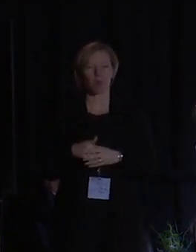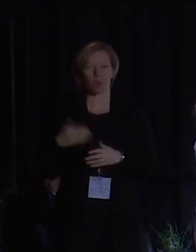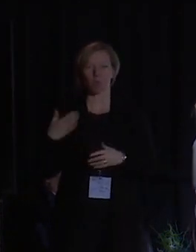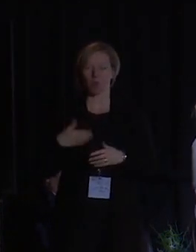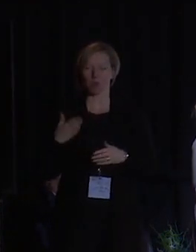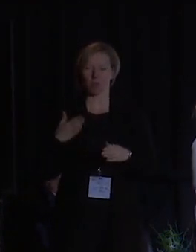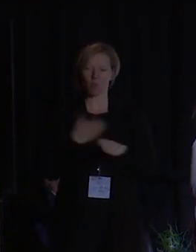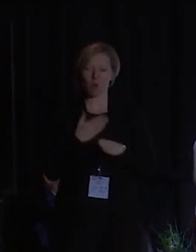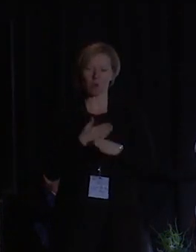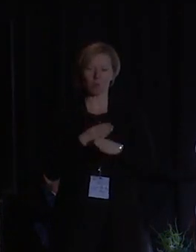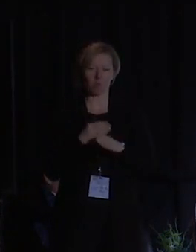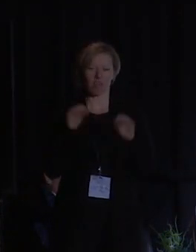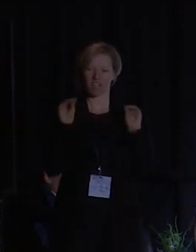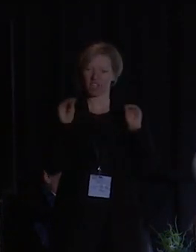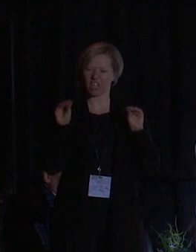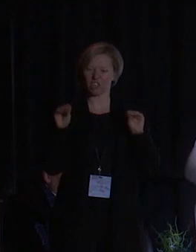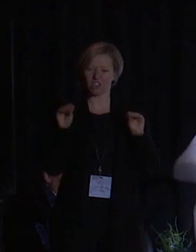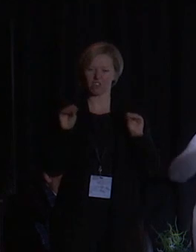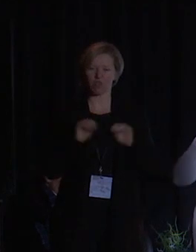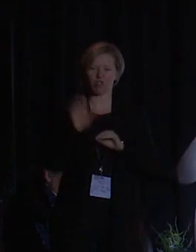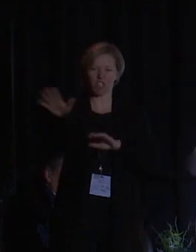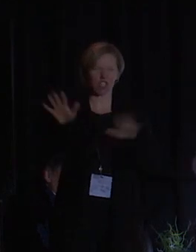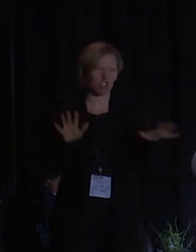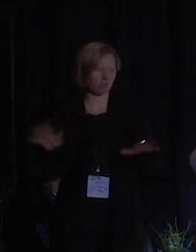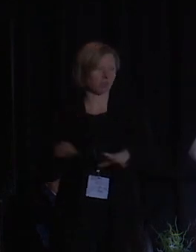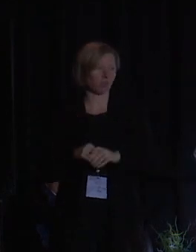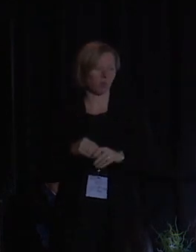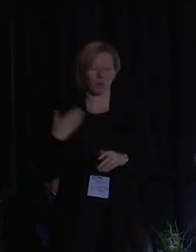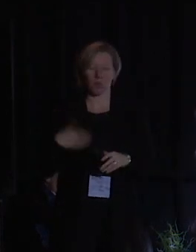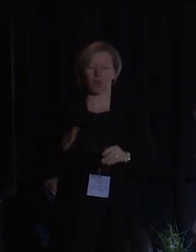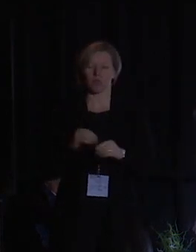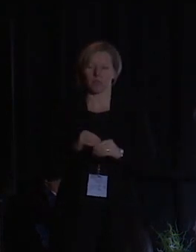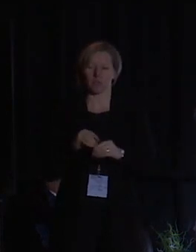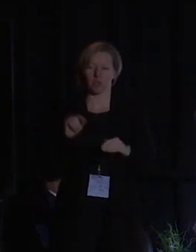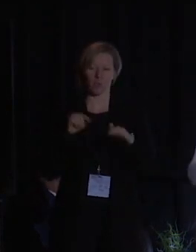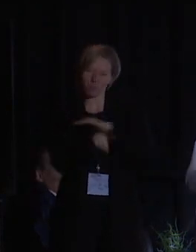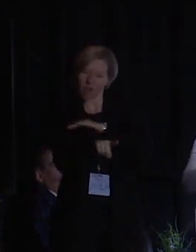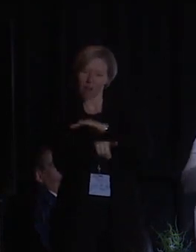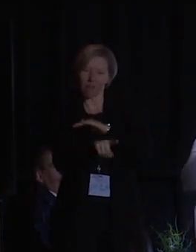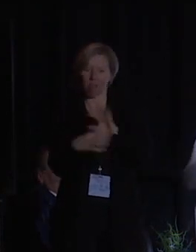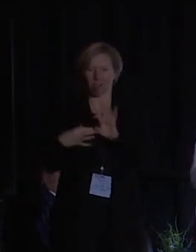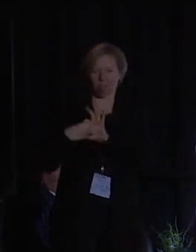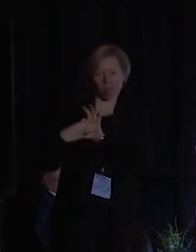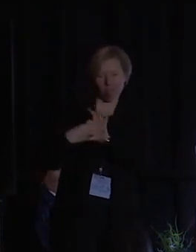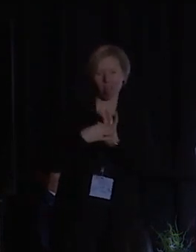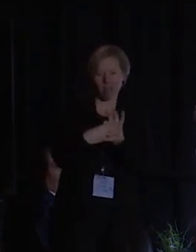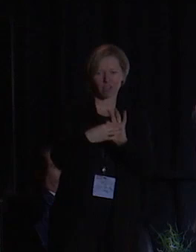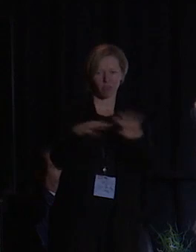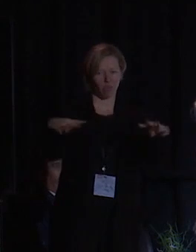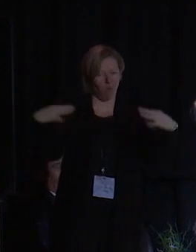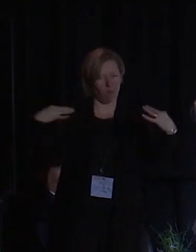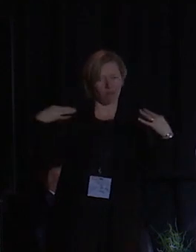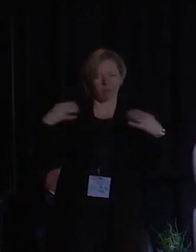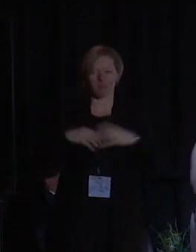through education and outreach, because we want to put together a program where we can genuinely go out and have authentic relationships with the audiences that we